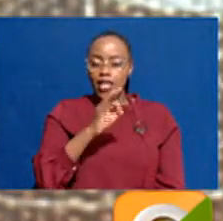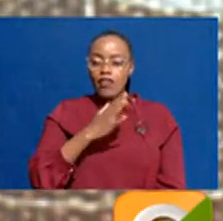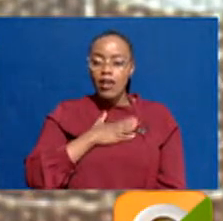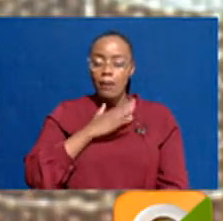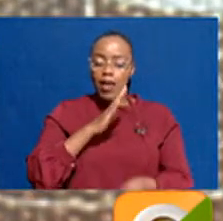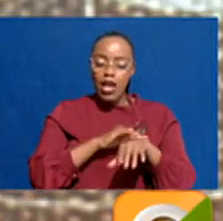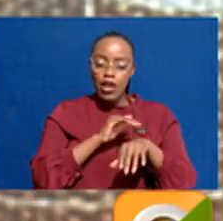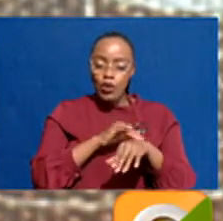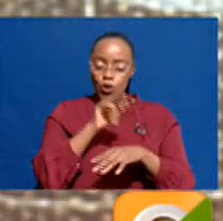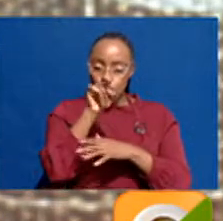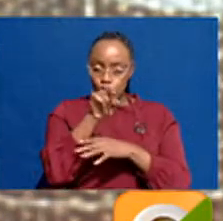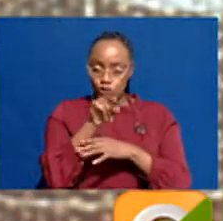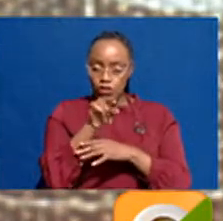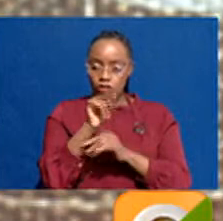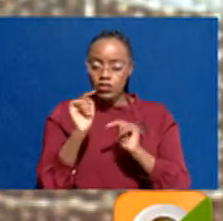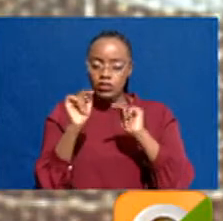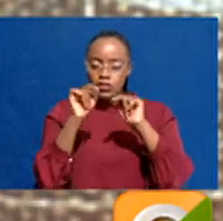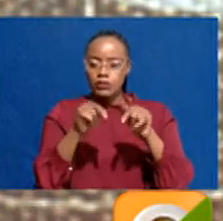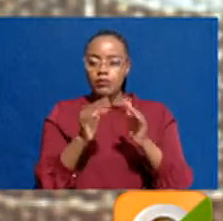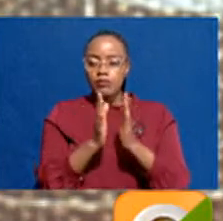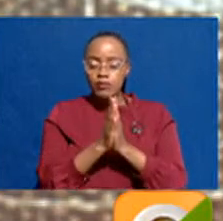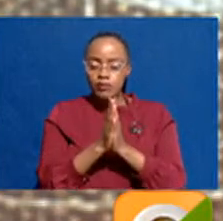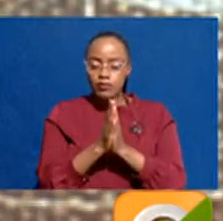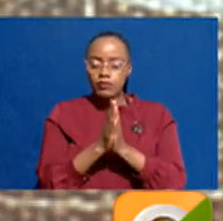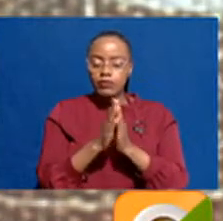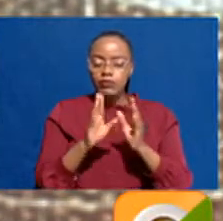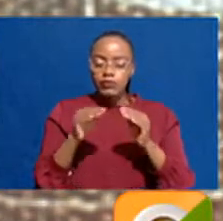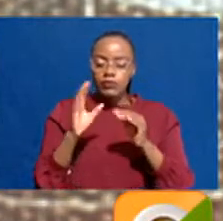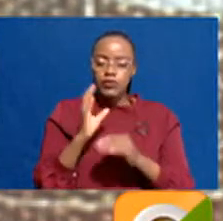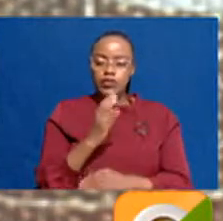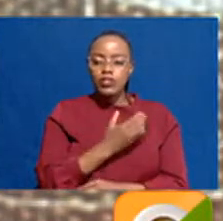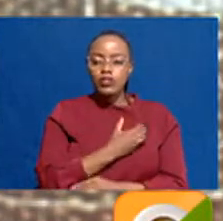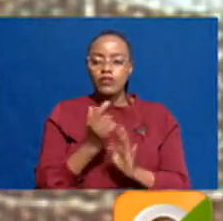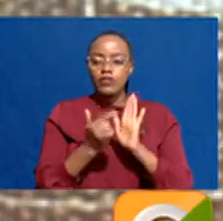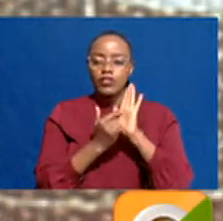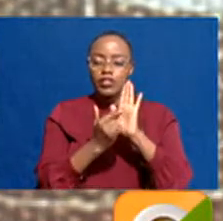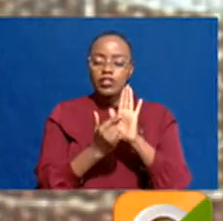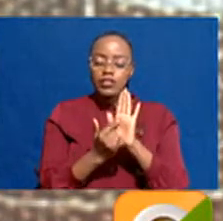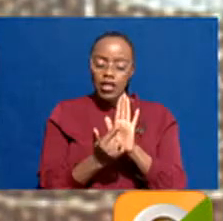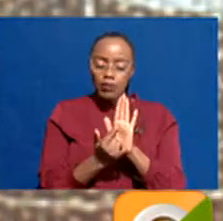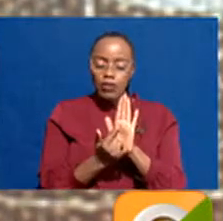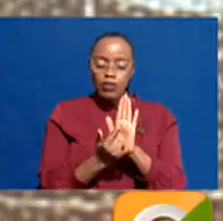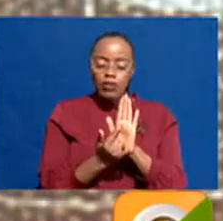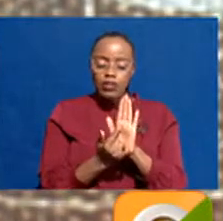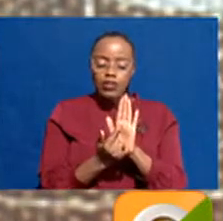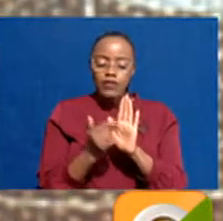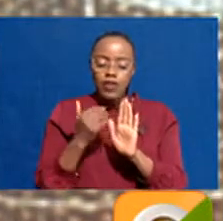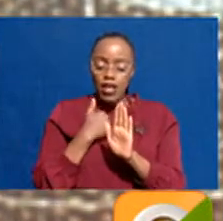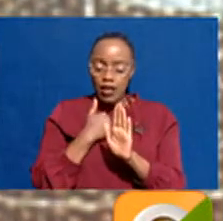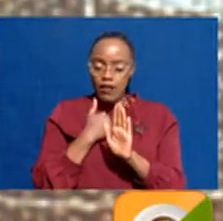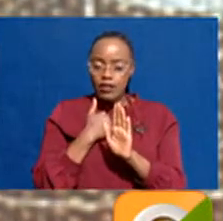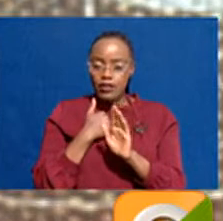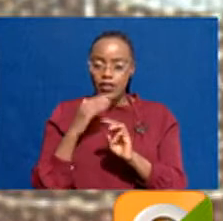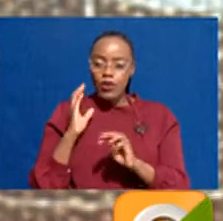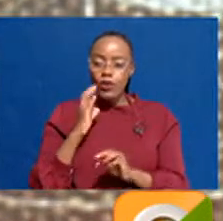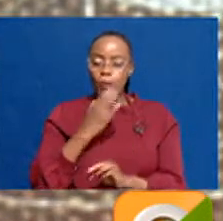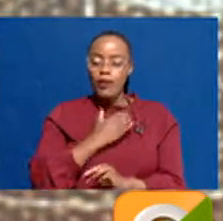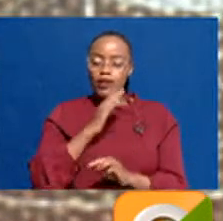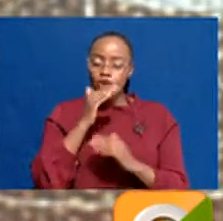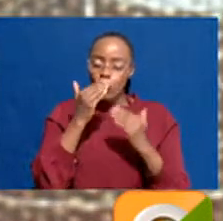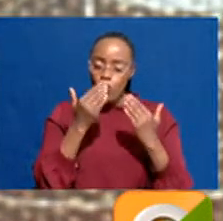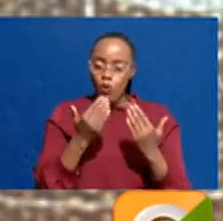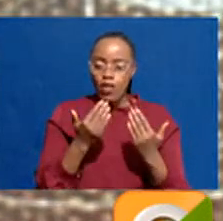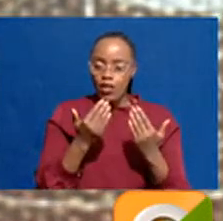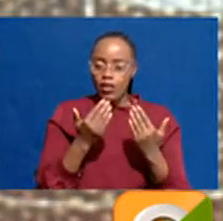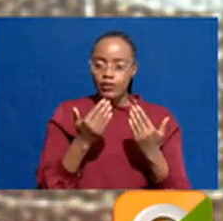you to be in a committee, say for example it is a procurement committee,